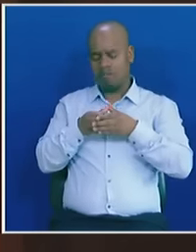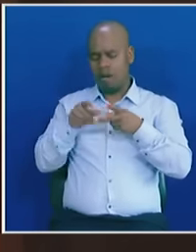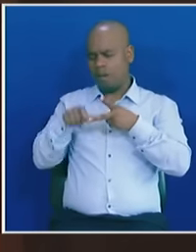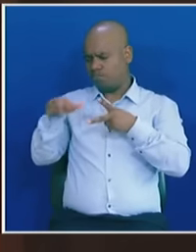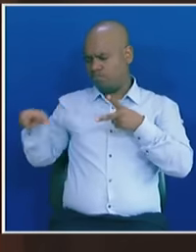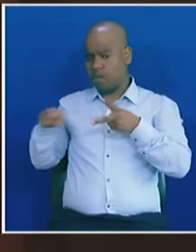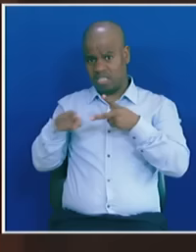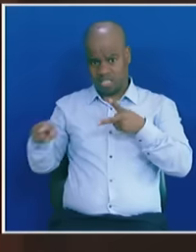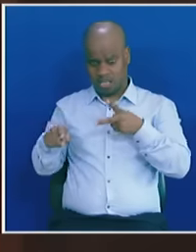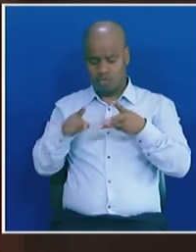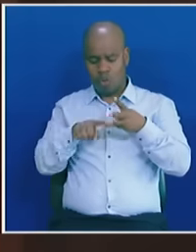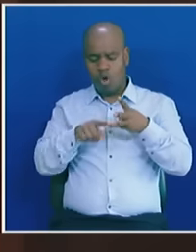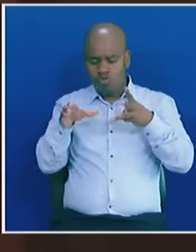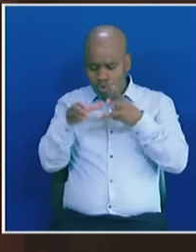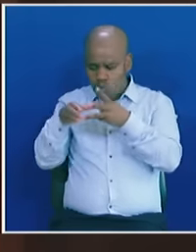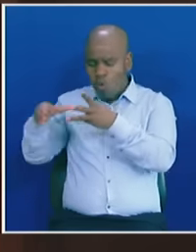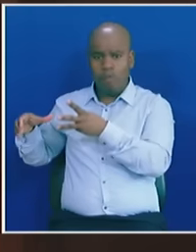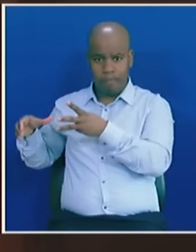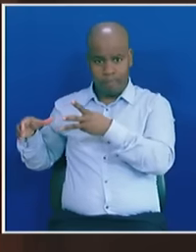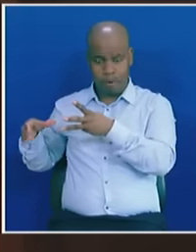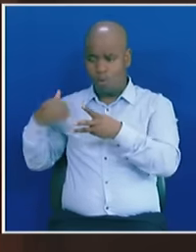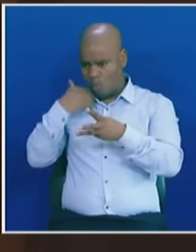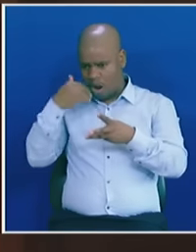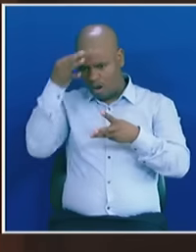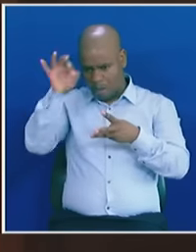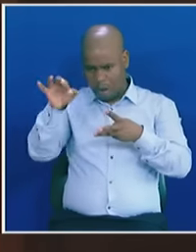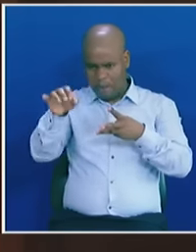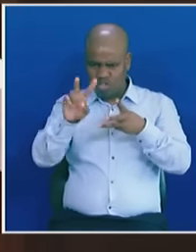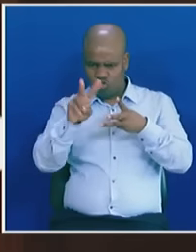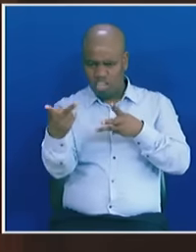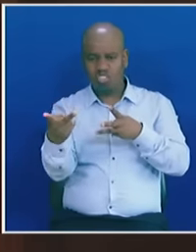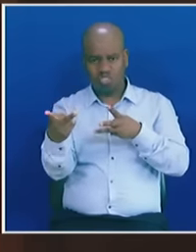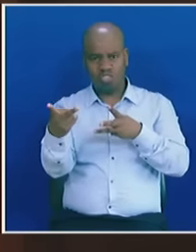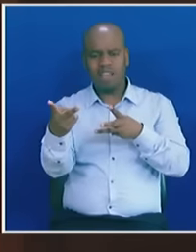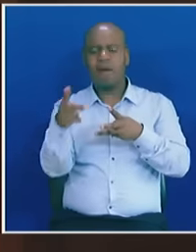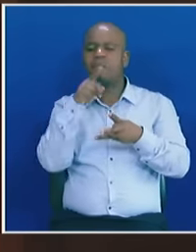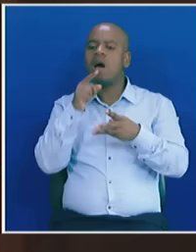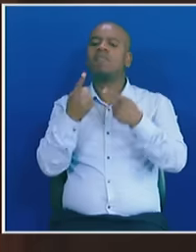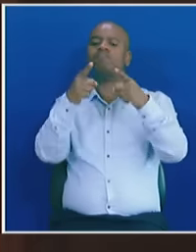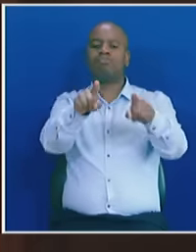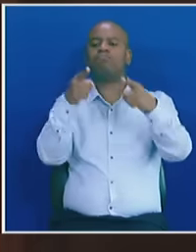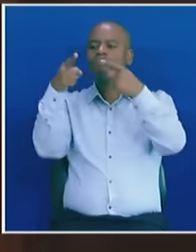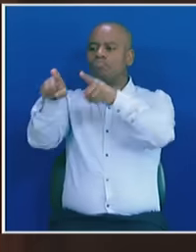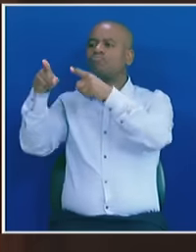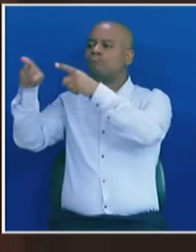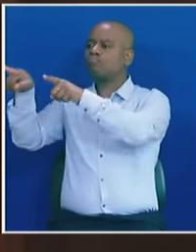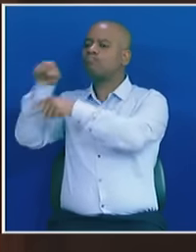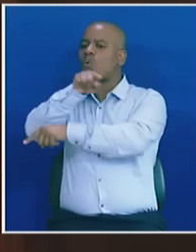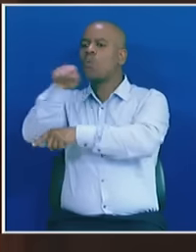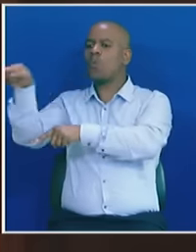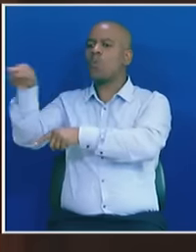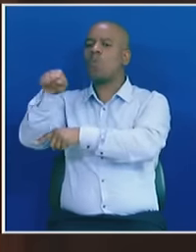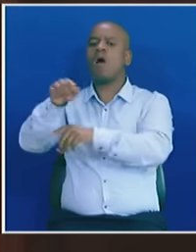individuals, groups of people who want a change of government have to go out there and convince the